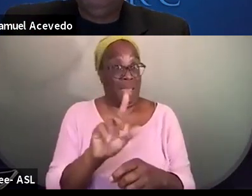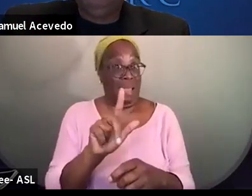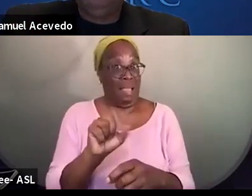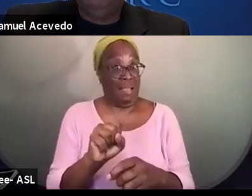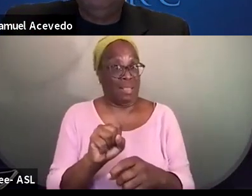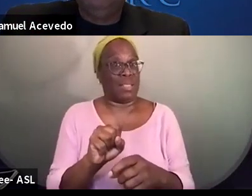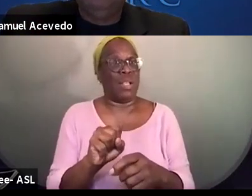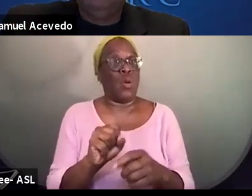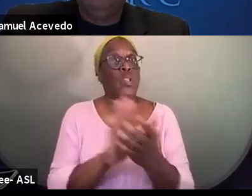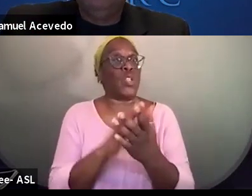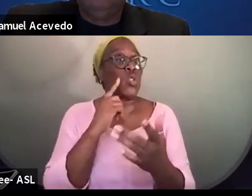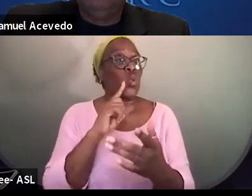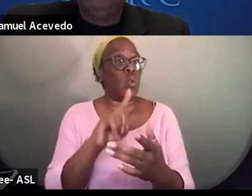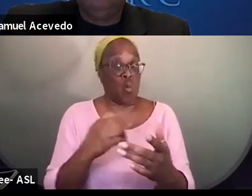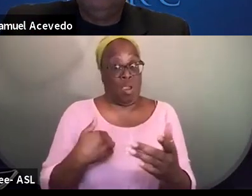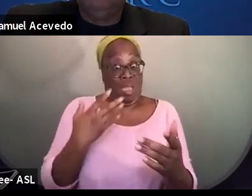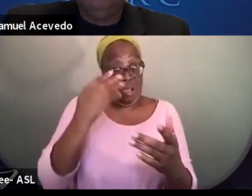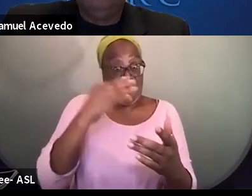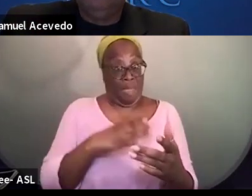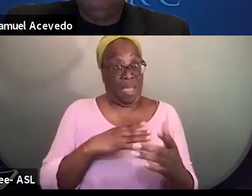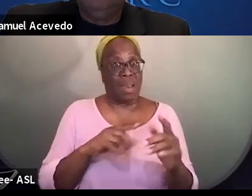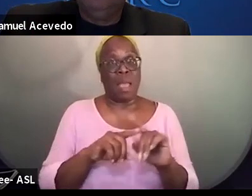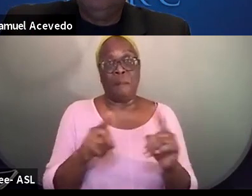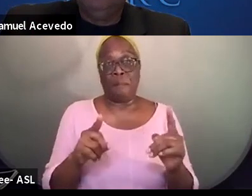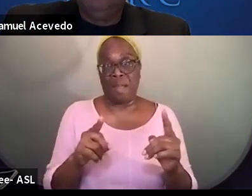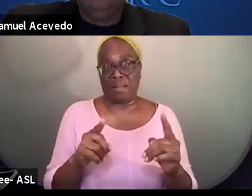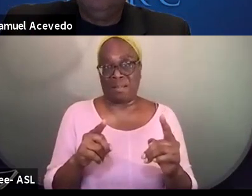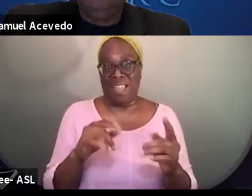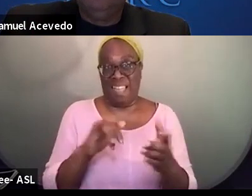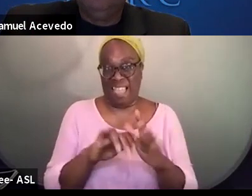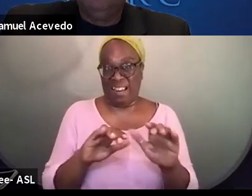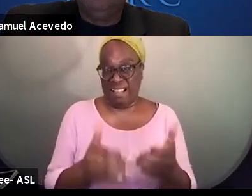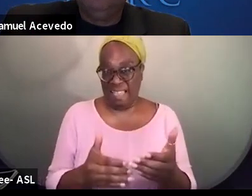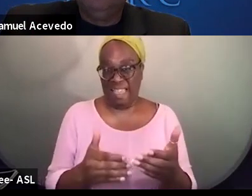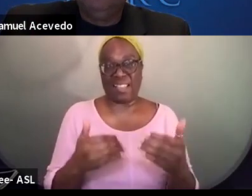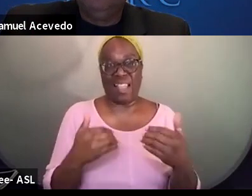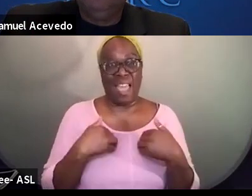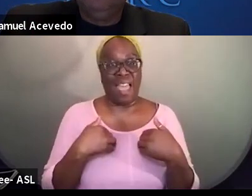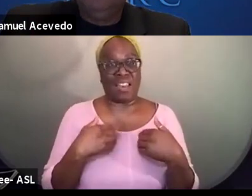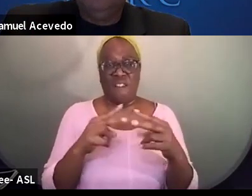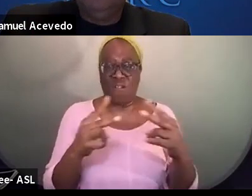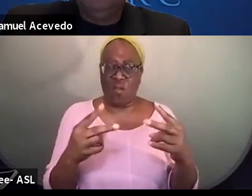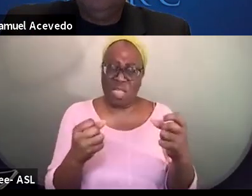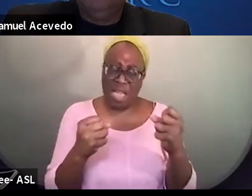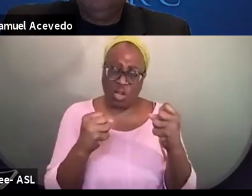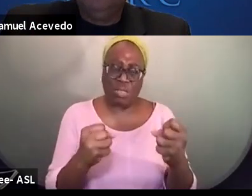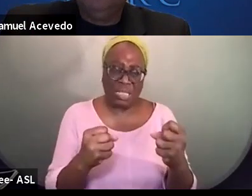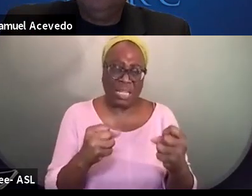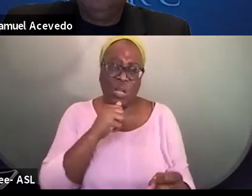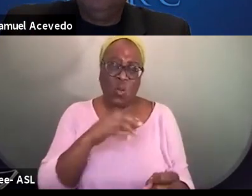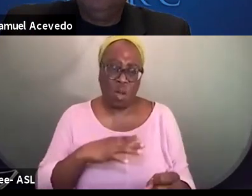of 2002 has been defined by energetic women leaders, a woman editor of the Argo, 4